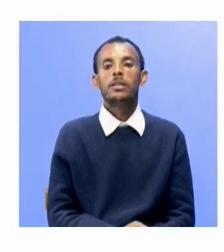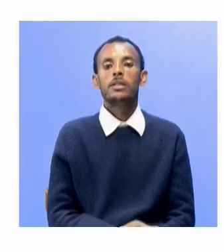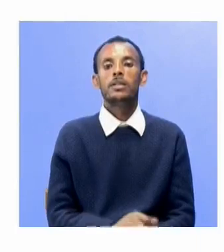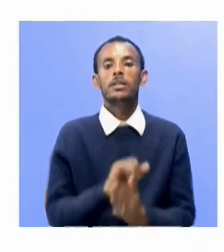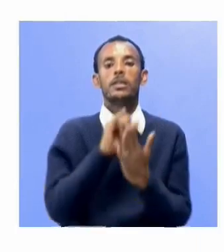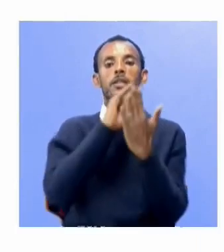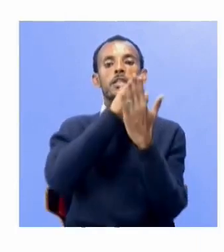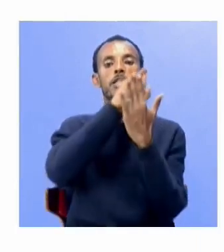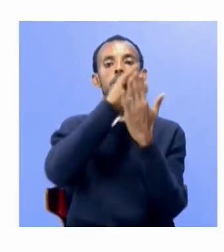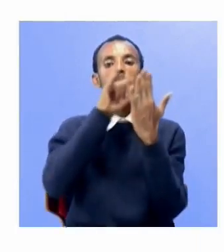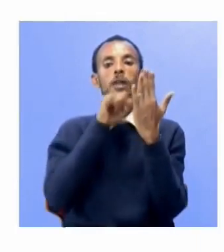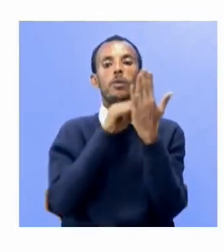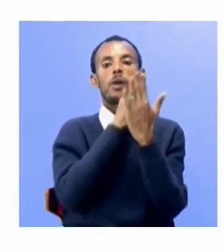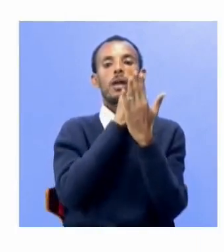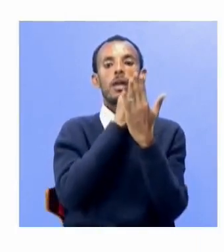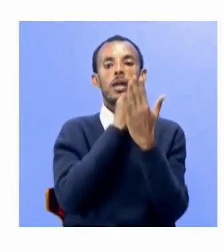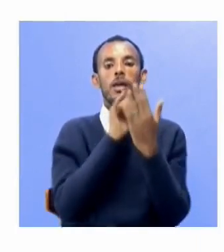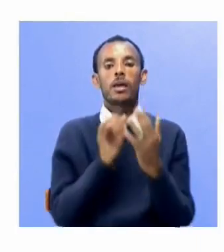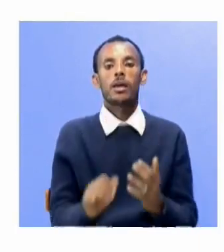January,